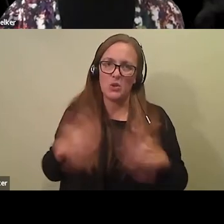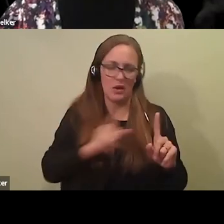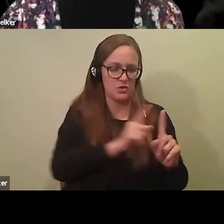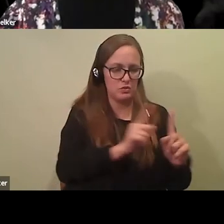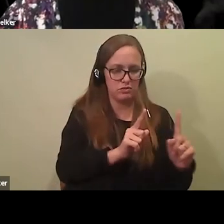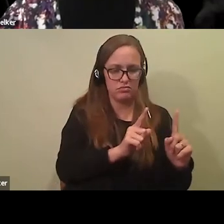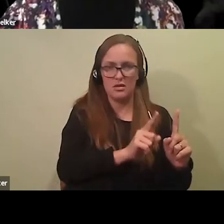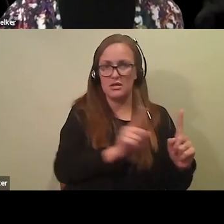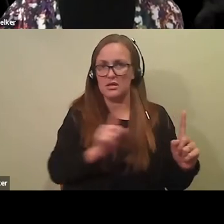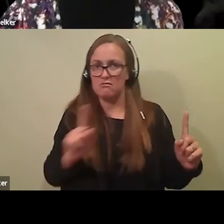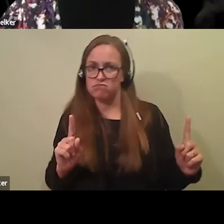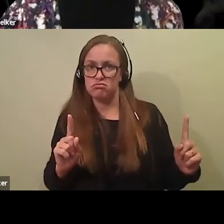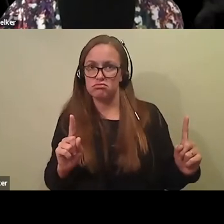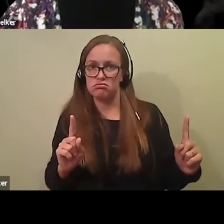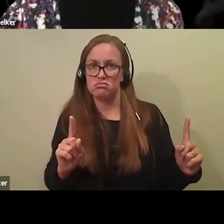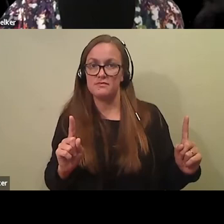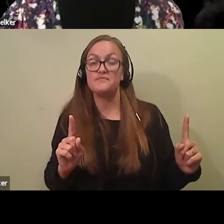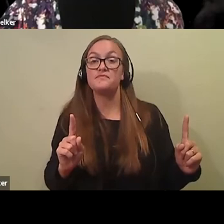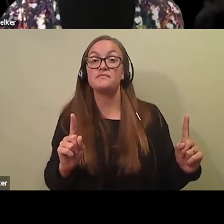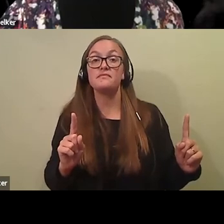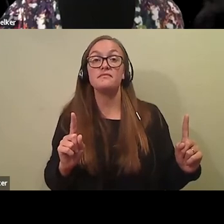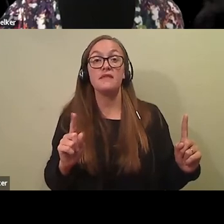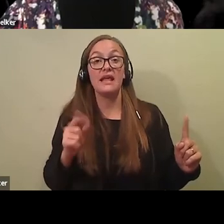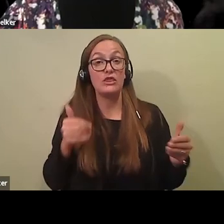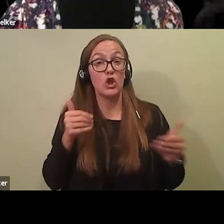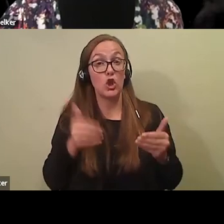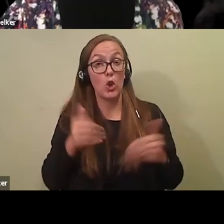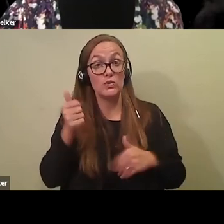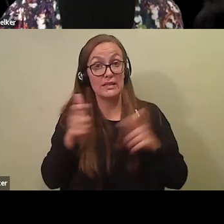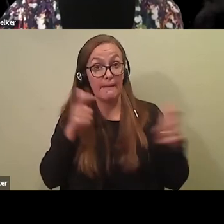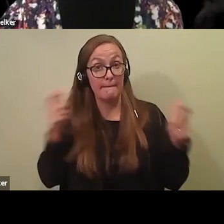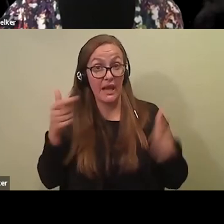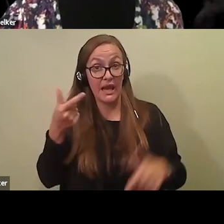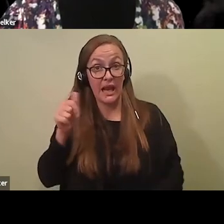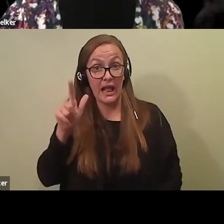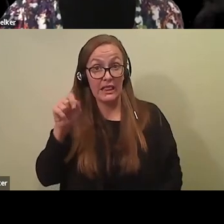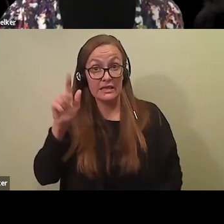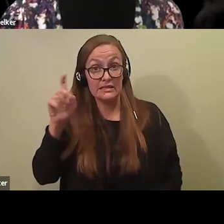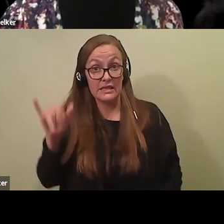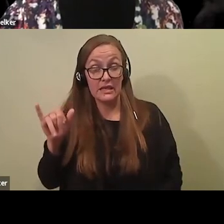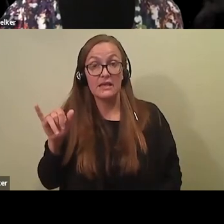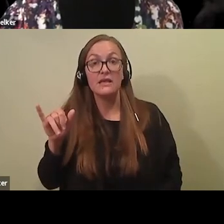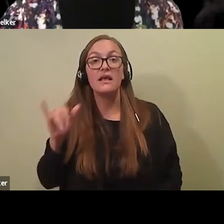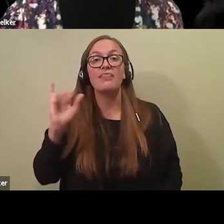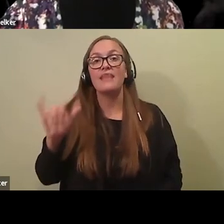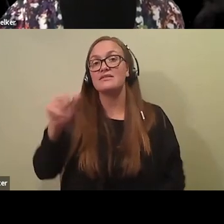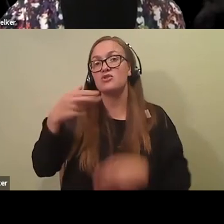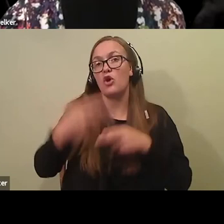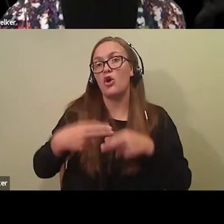galaxy, the nearest large galaxy comparable in size to our own Milky Way galaxy, is the Andromeda